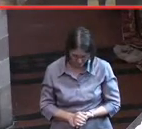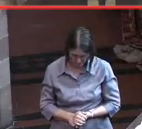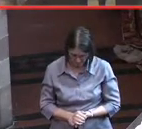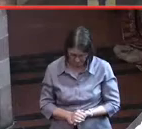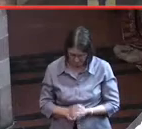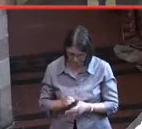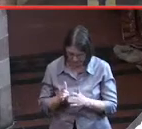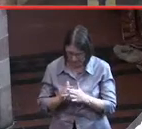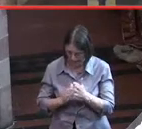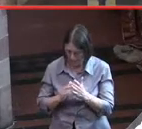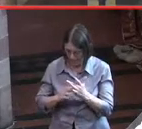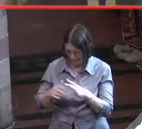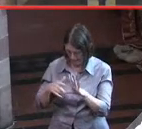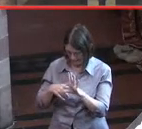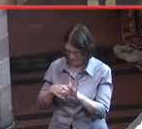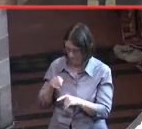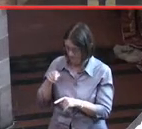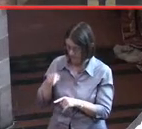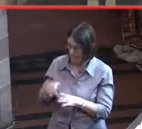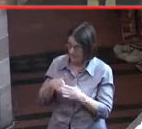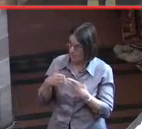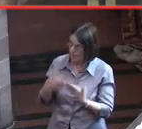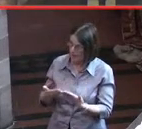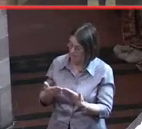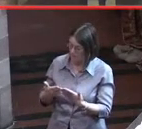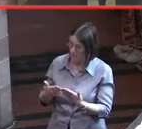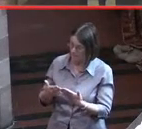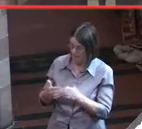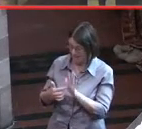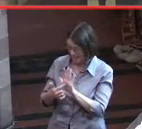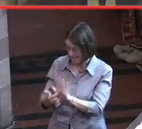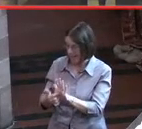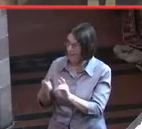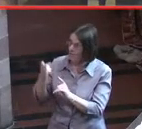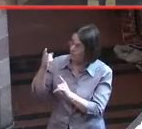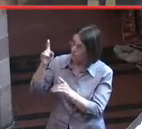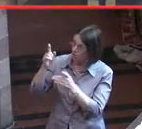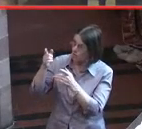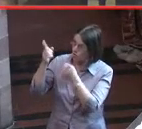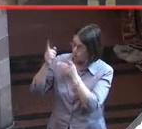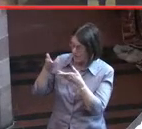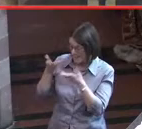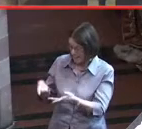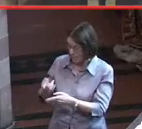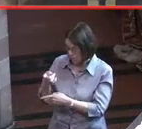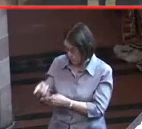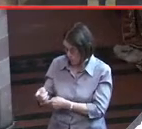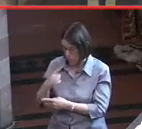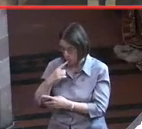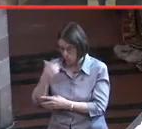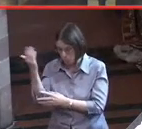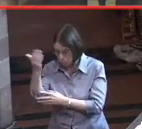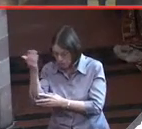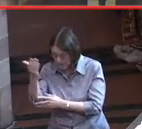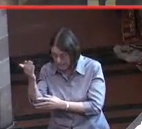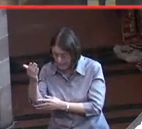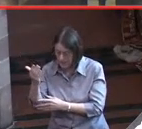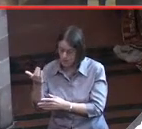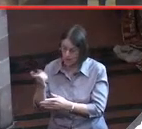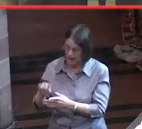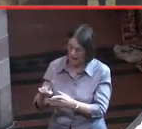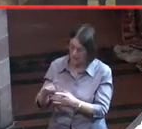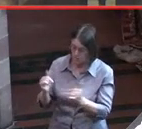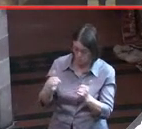Emily, receive this Bible as a sign of the authority committed to you this day to preach the Word of God and